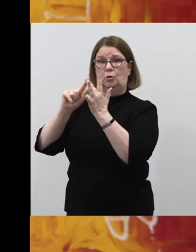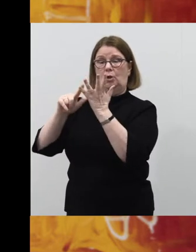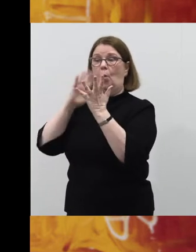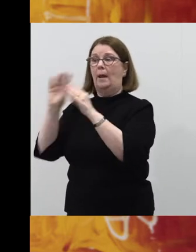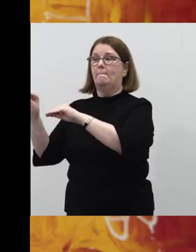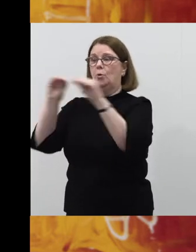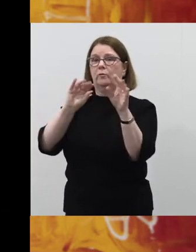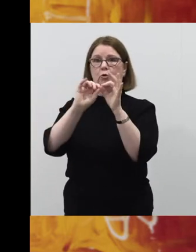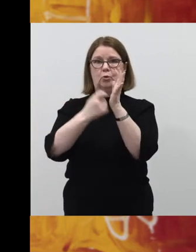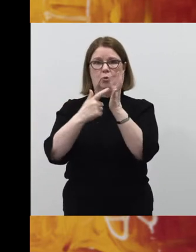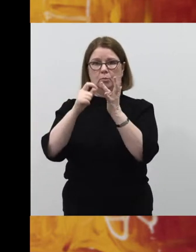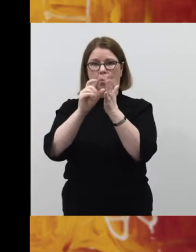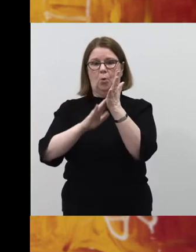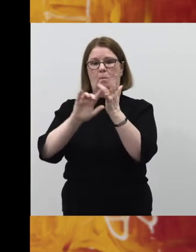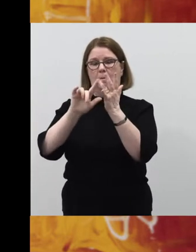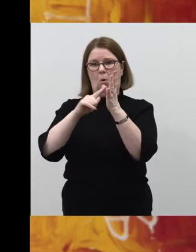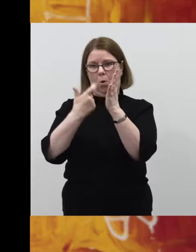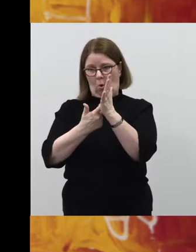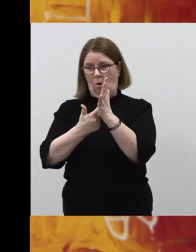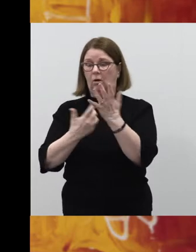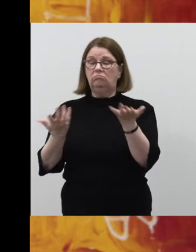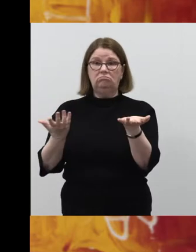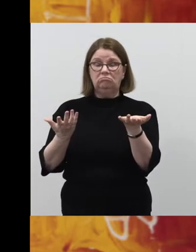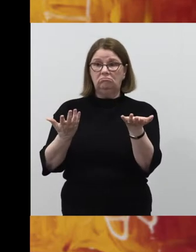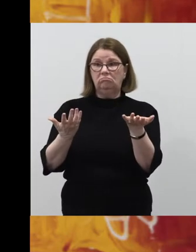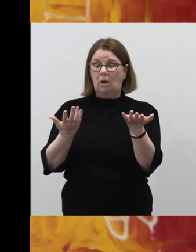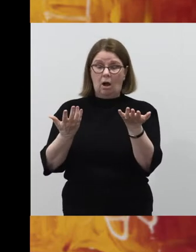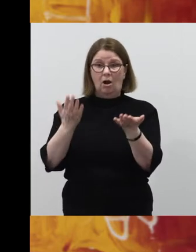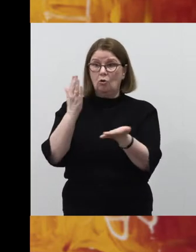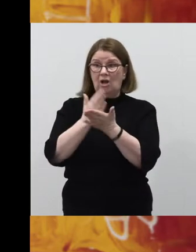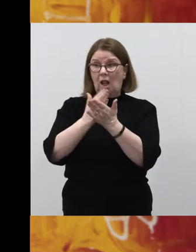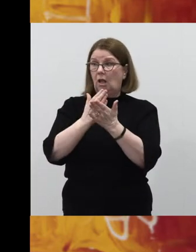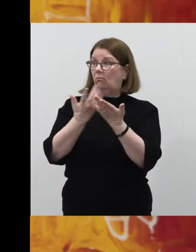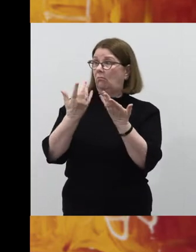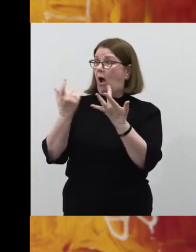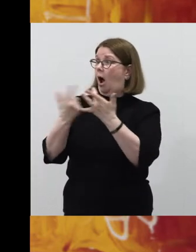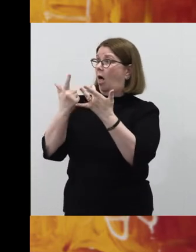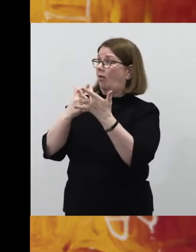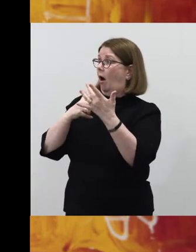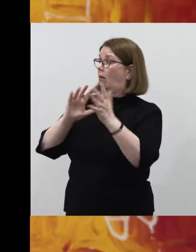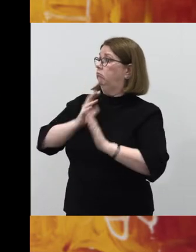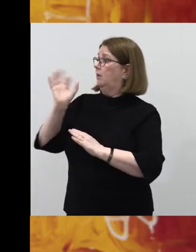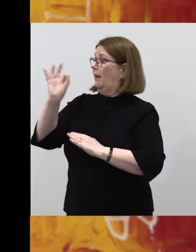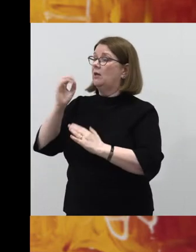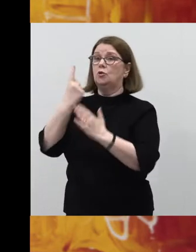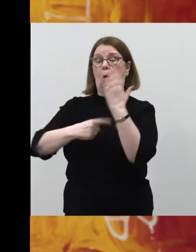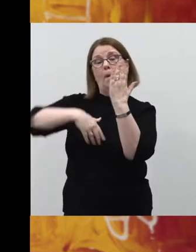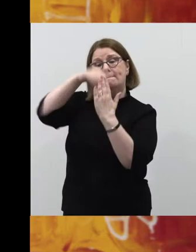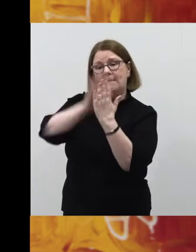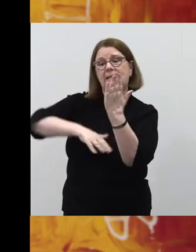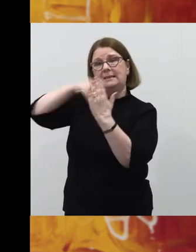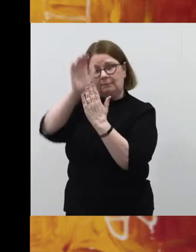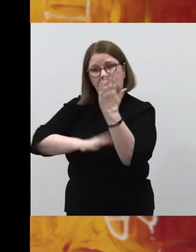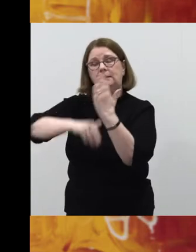Jane. All of these were done with meticulous care and formidable skill. They are not the works